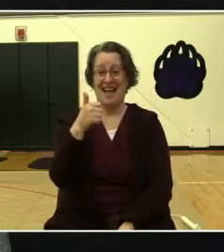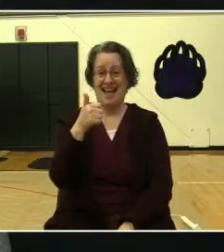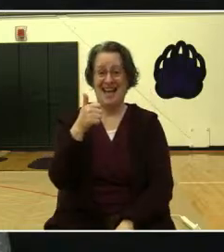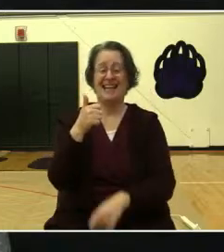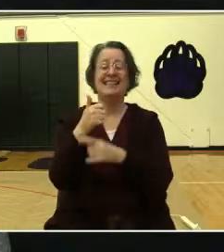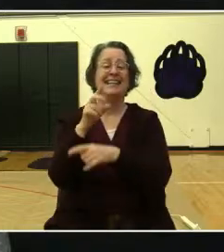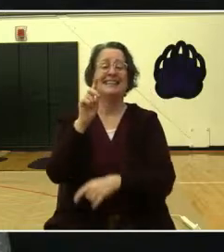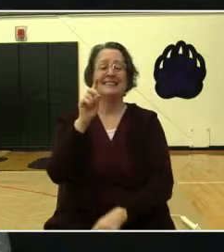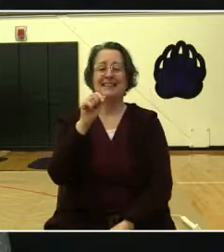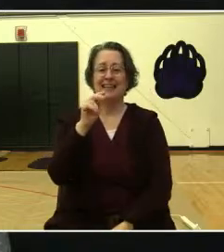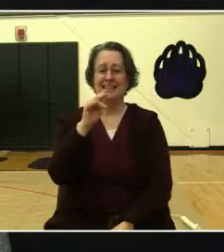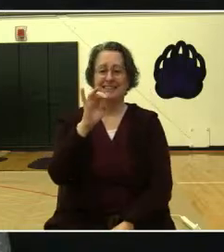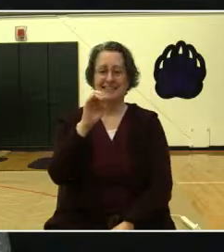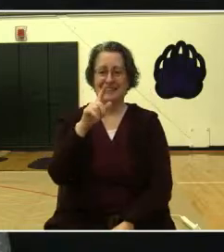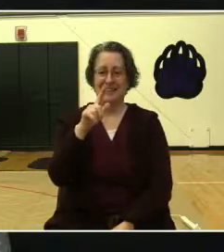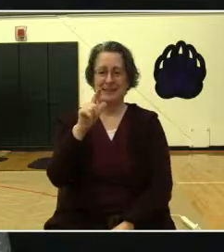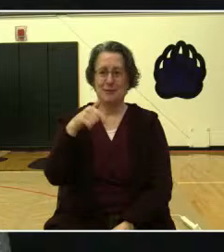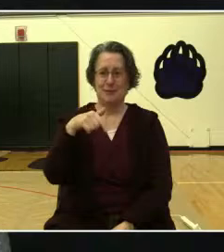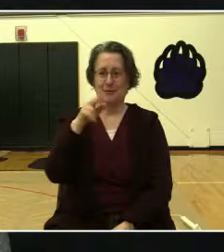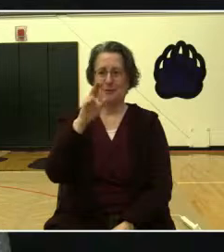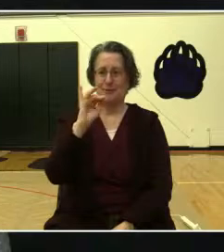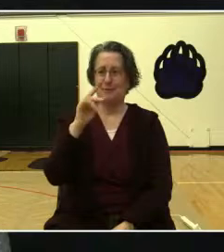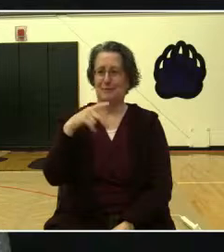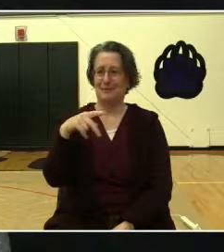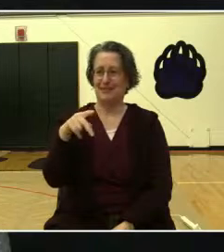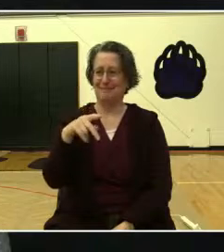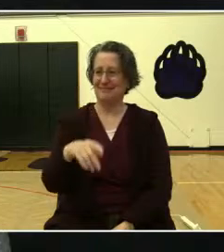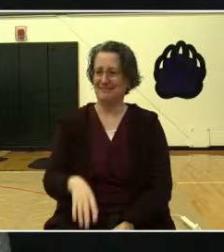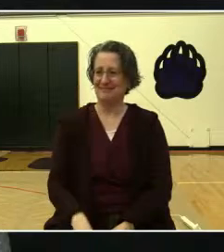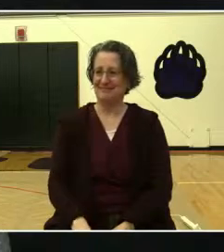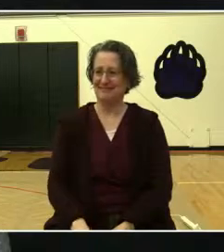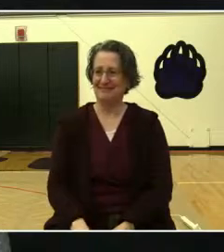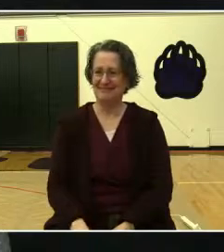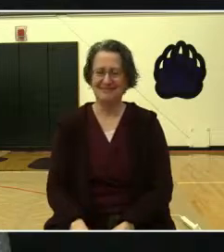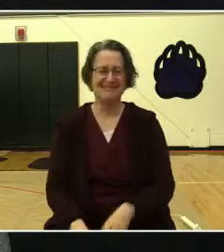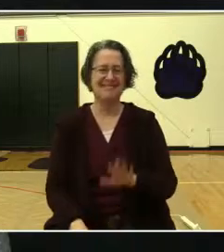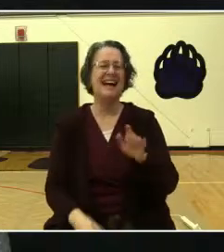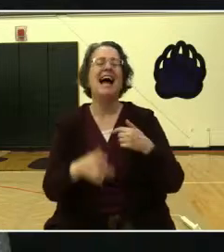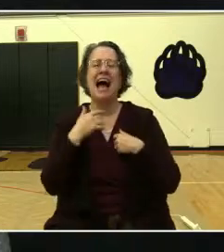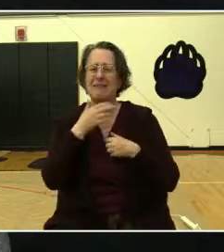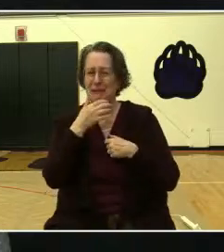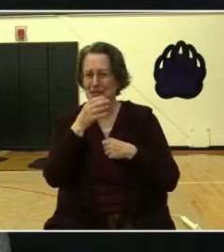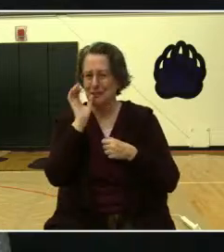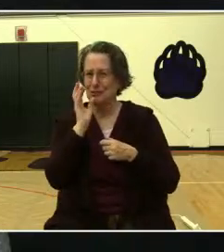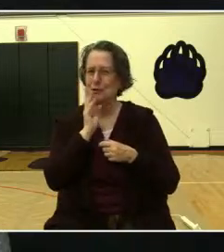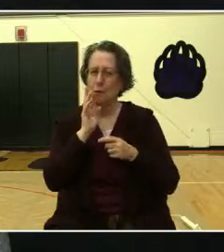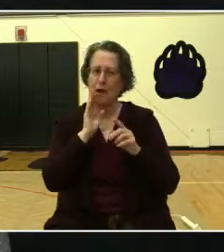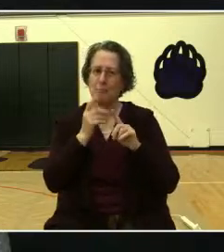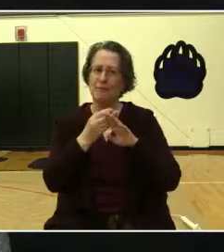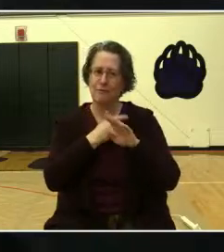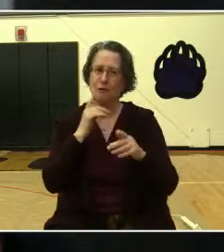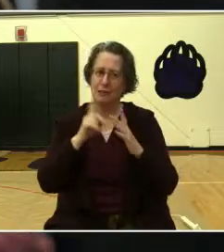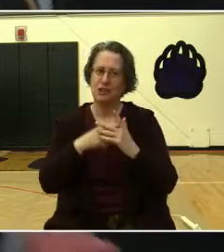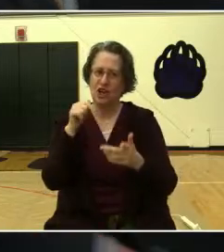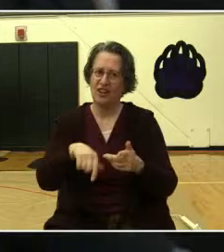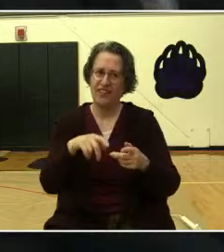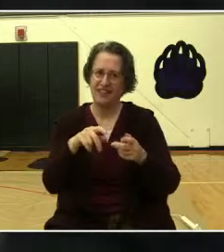Daniel quip Daniel quip District 8 I'm going to take a sip of water before I begin this one oh